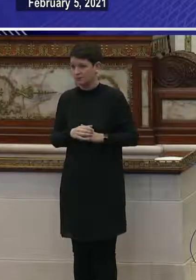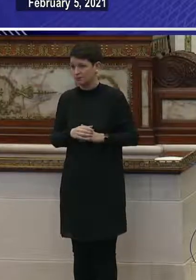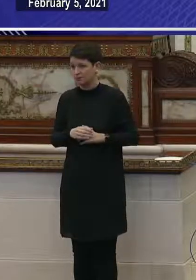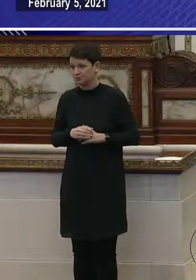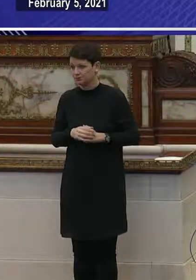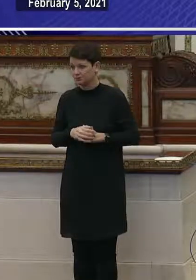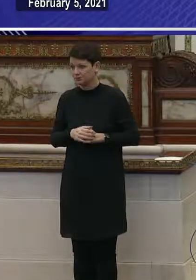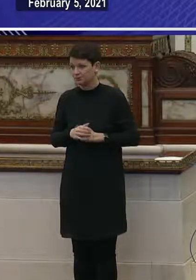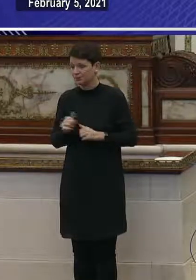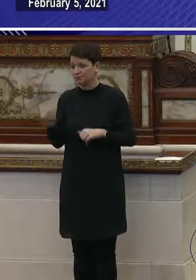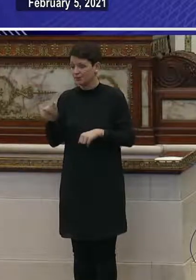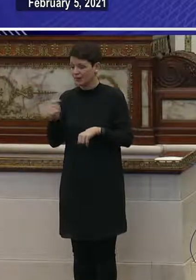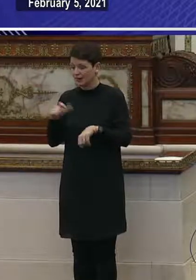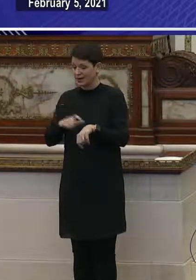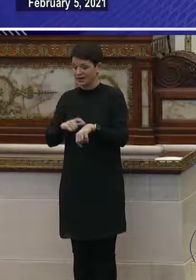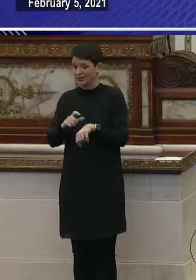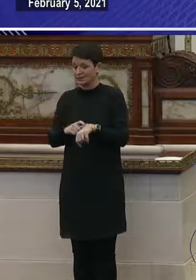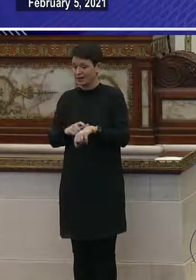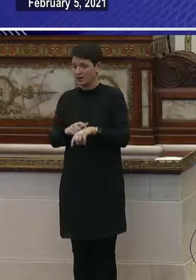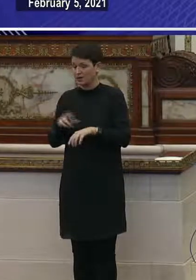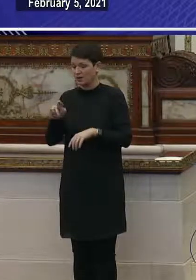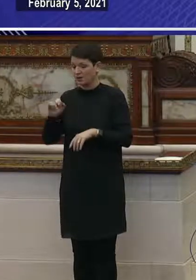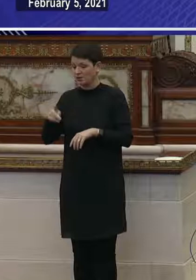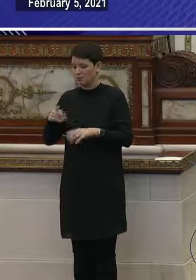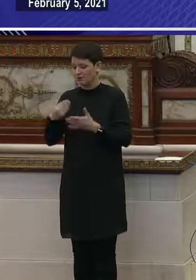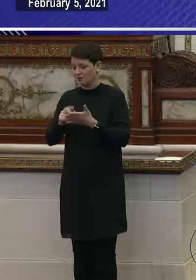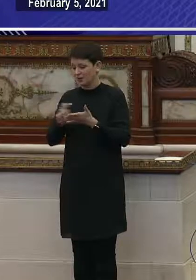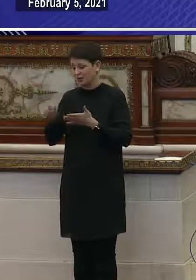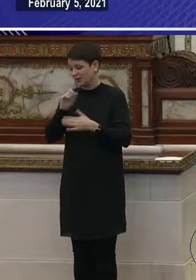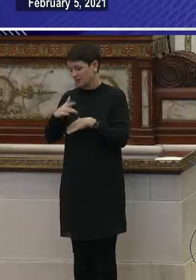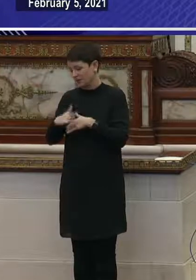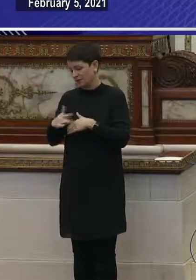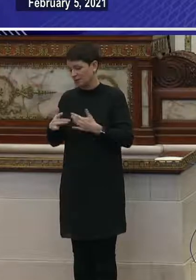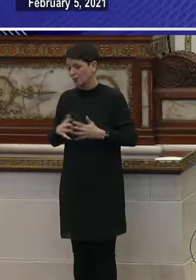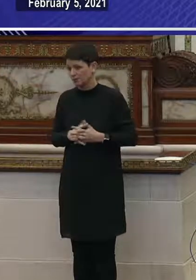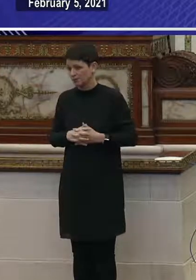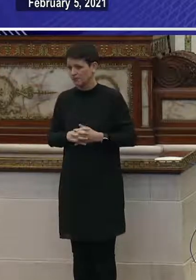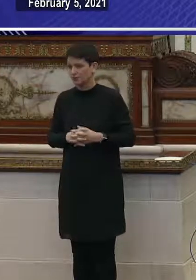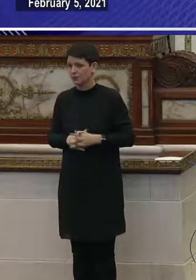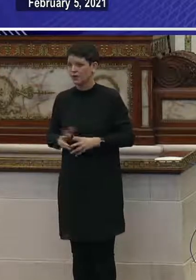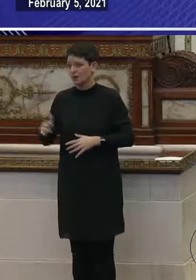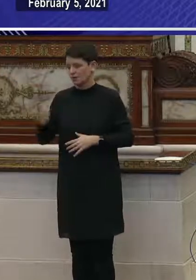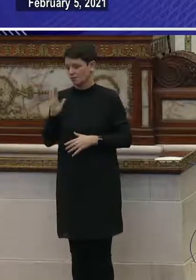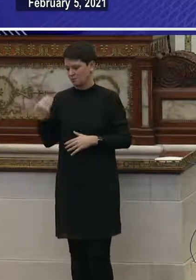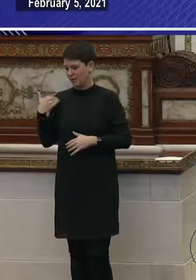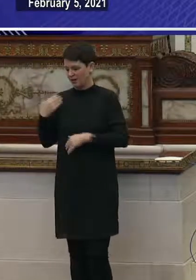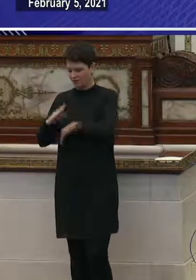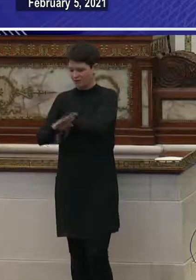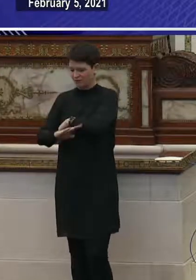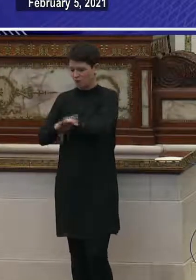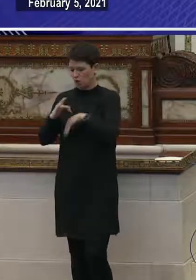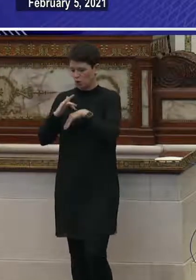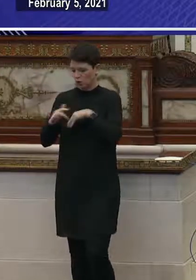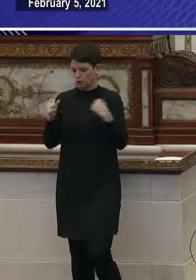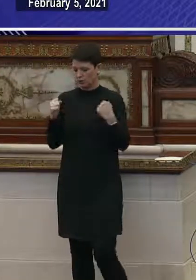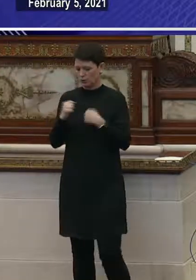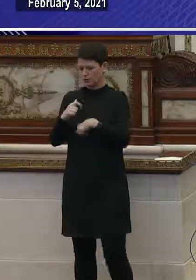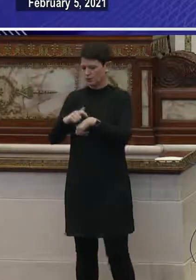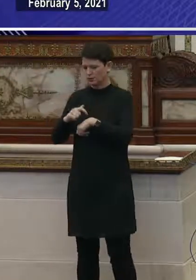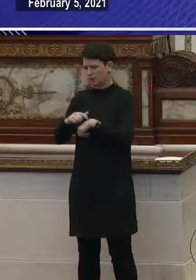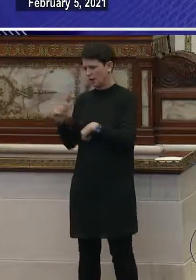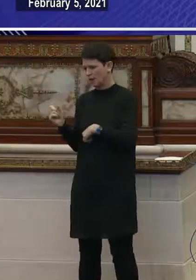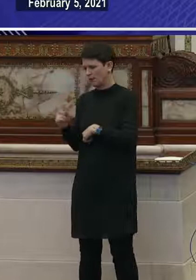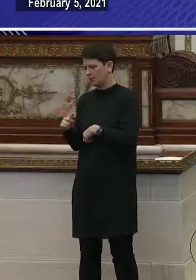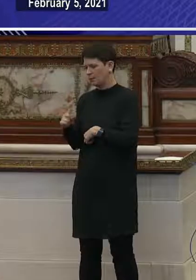at any point before any RFP funding is available? And I think back in the fall and early winter,